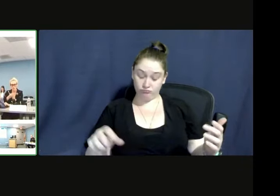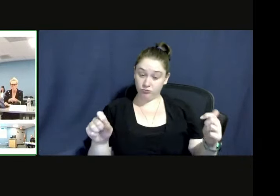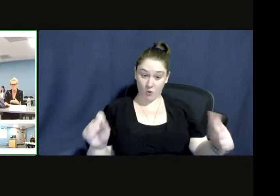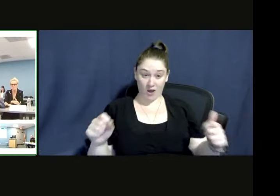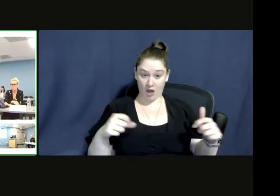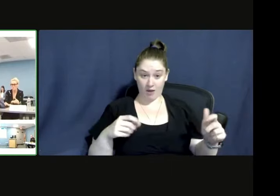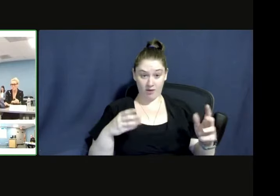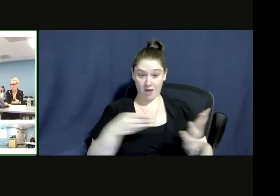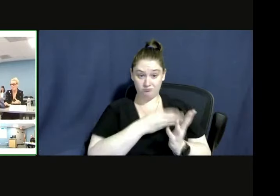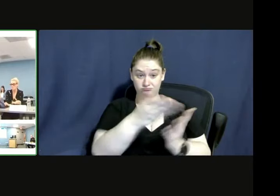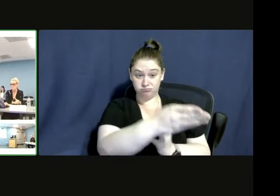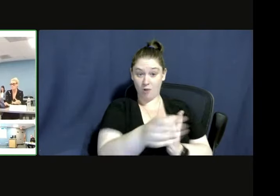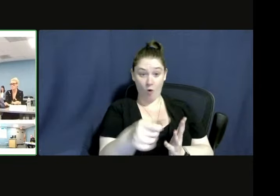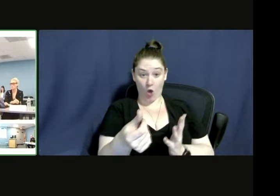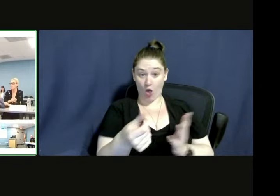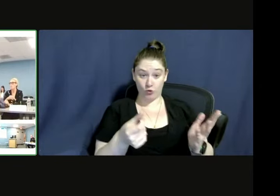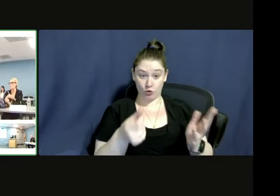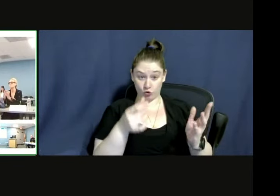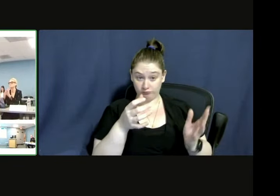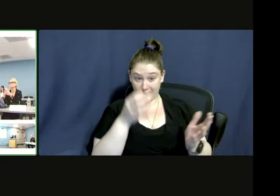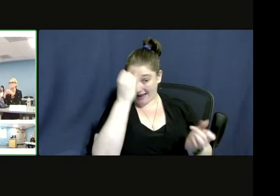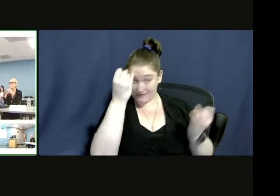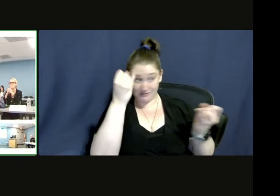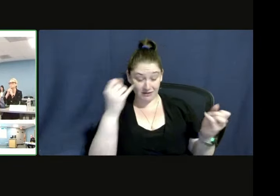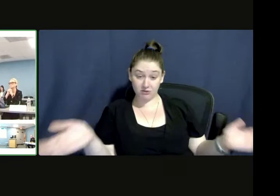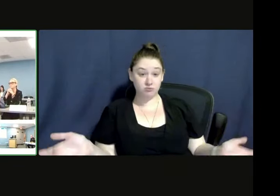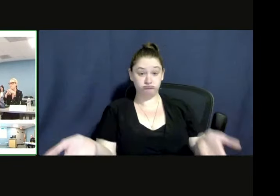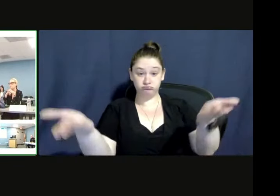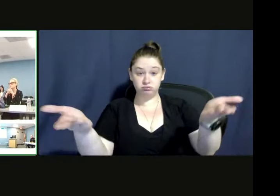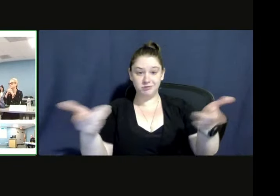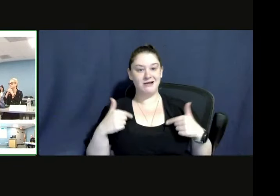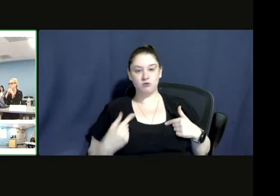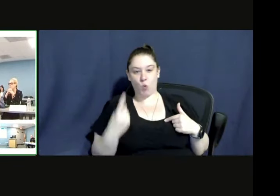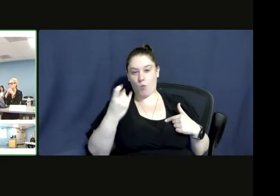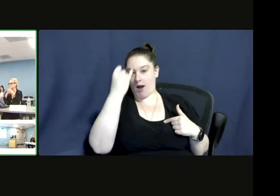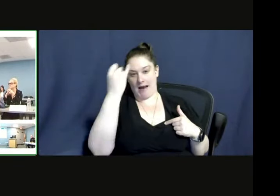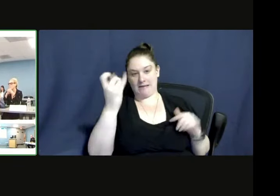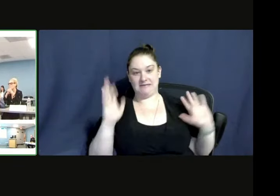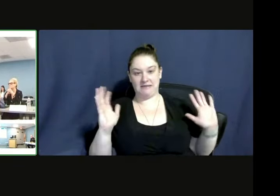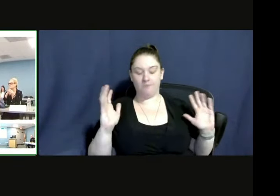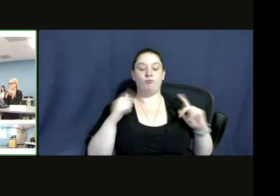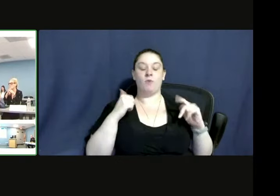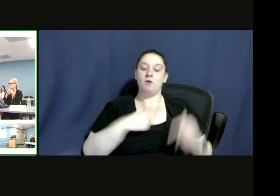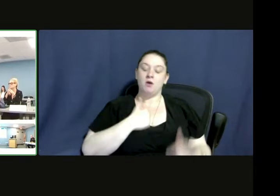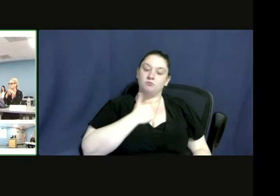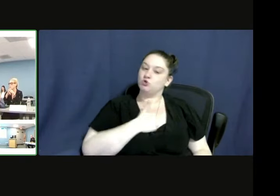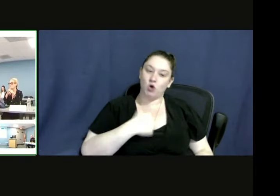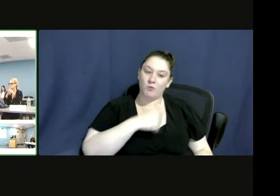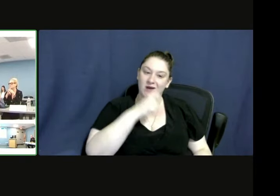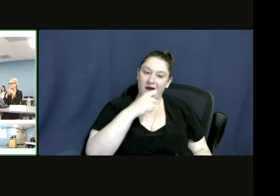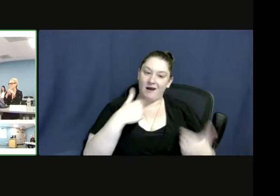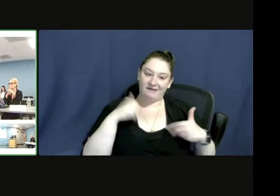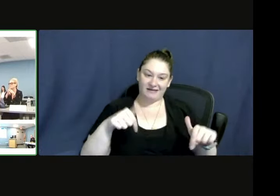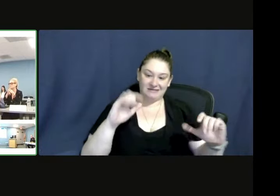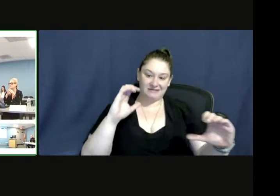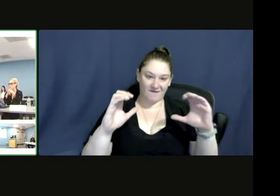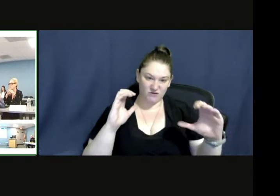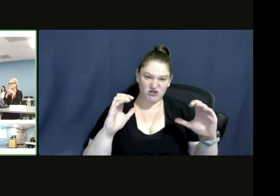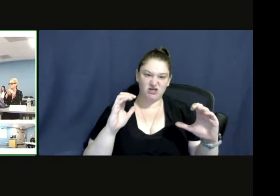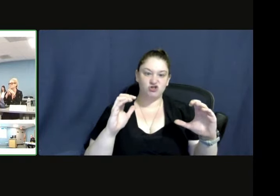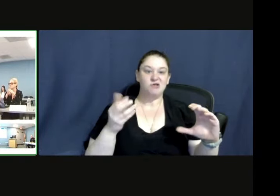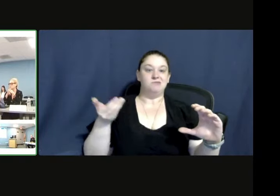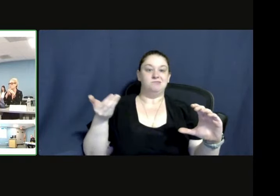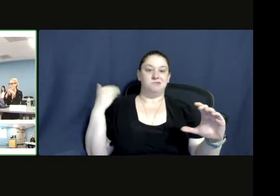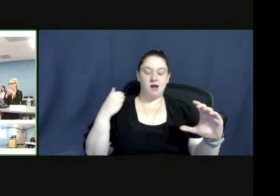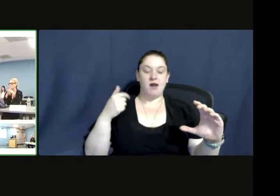other paths, and that's why we're here starting this conversation. I'm sorry that we need to have this conversation, that we need to make these hard